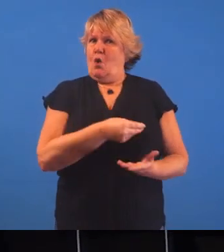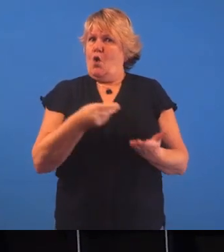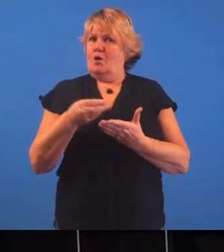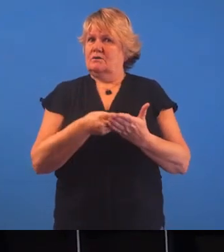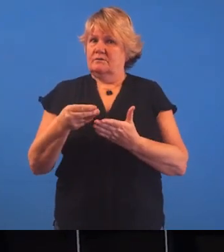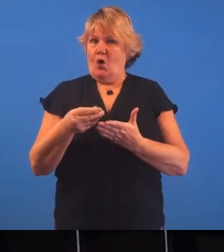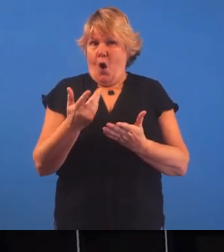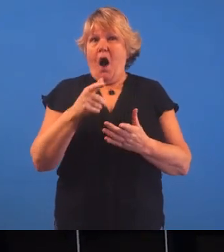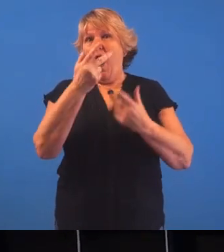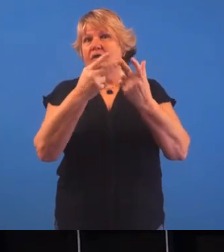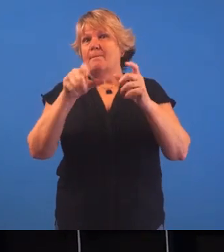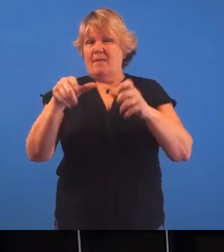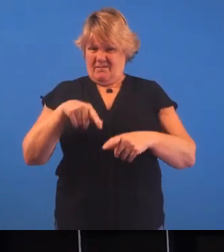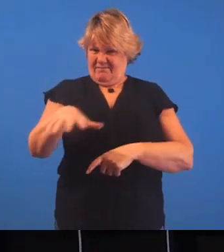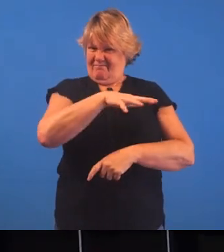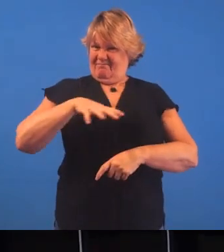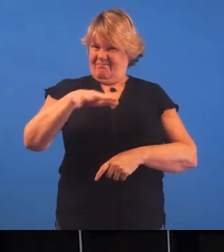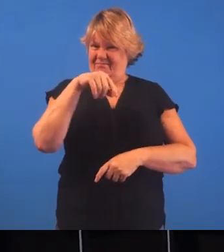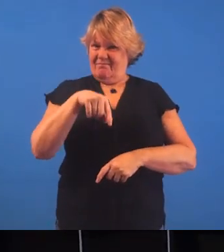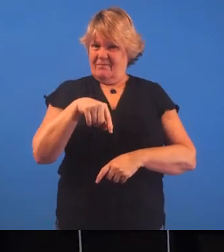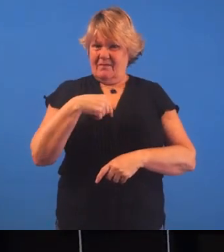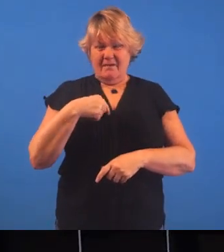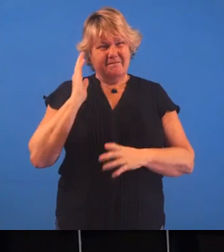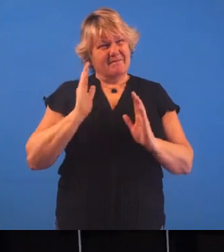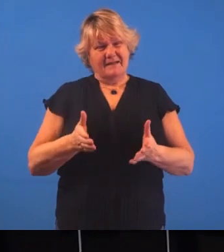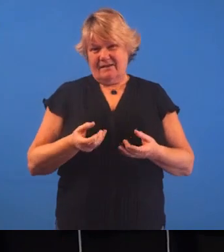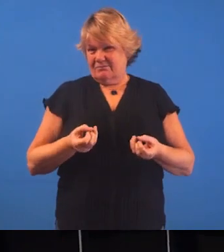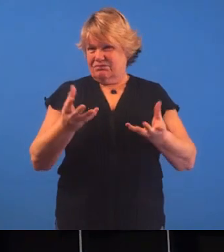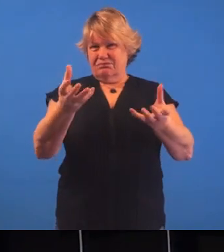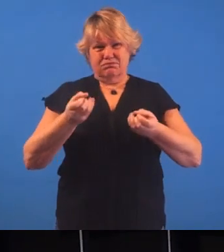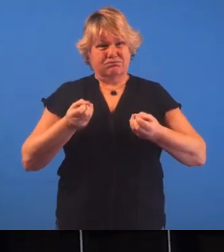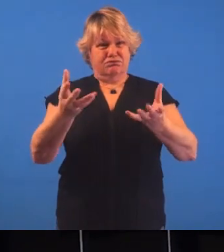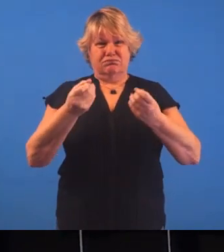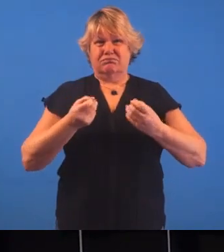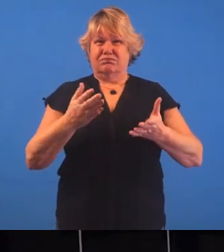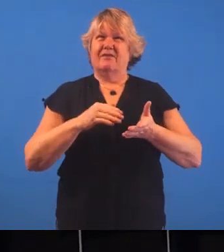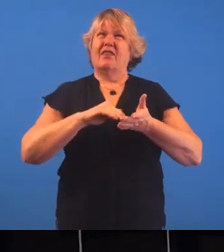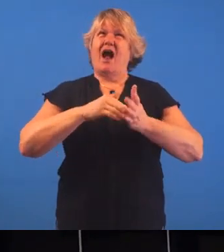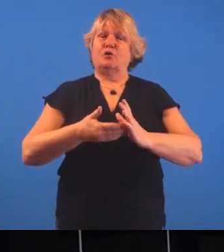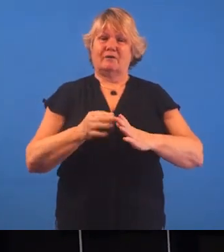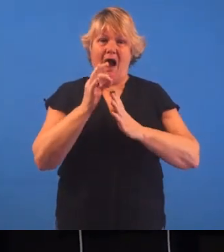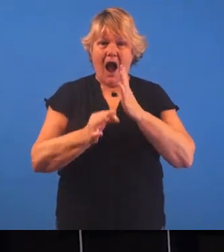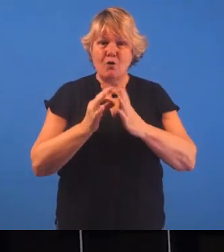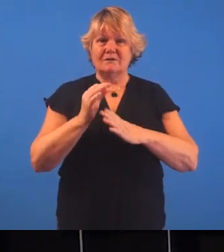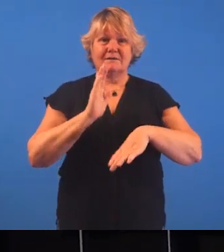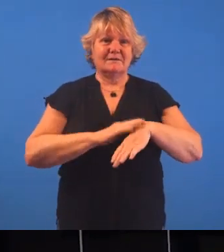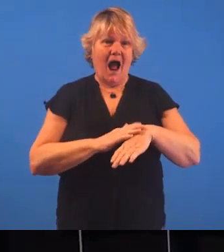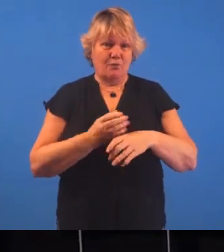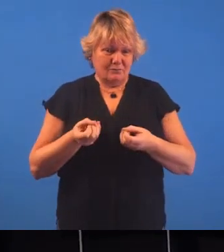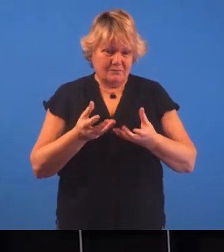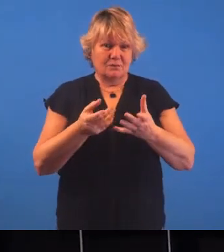to trainers and other people working in this field. I must have given away thousands of hours of my time and skills,